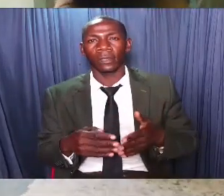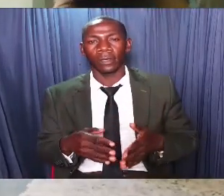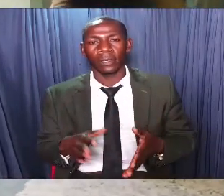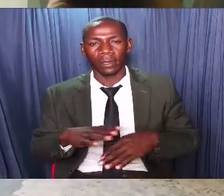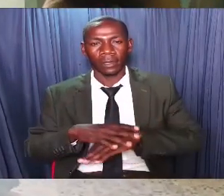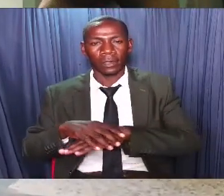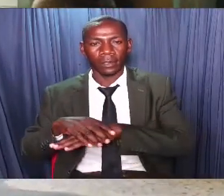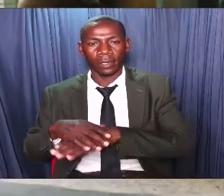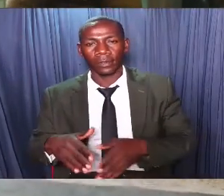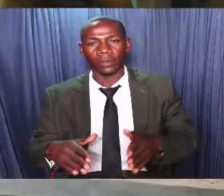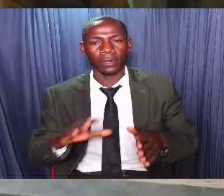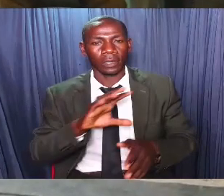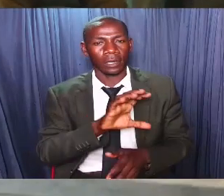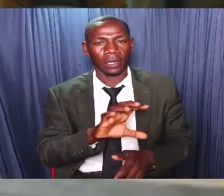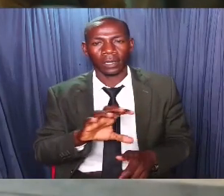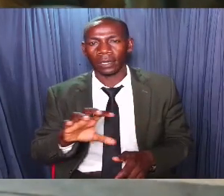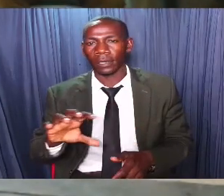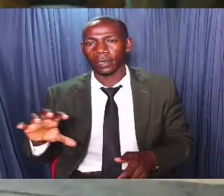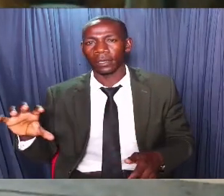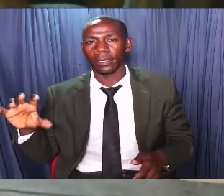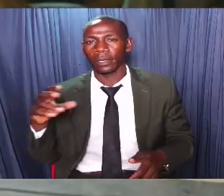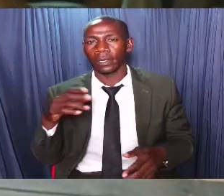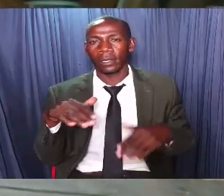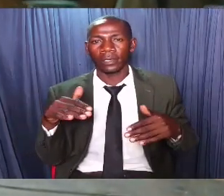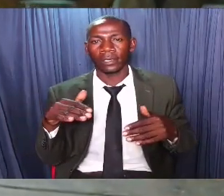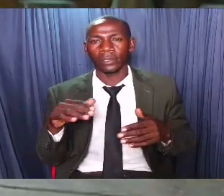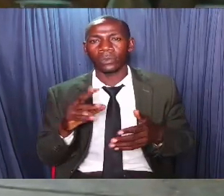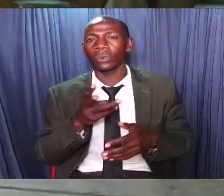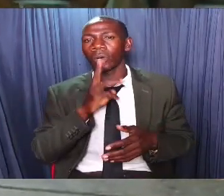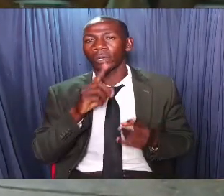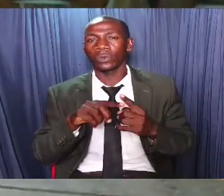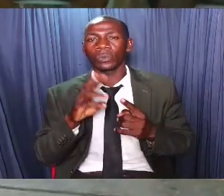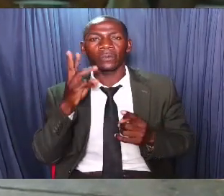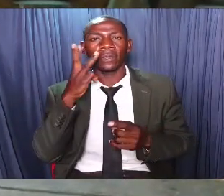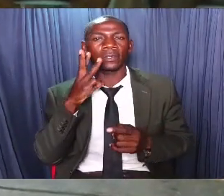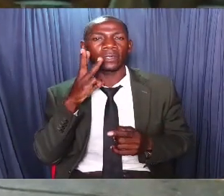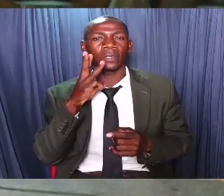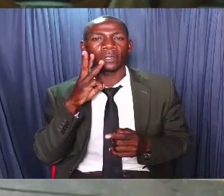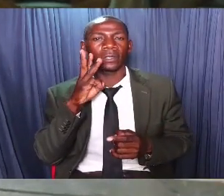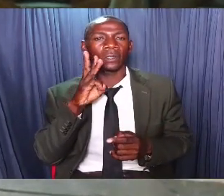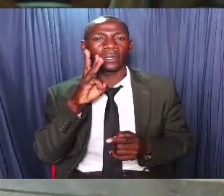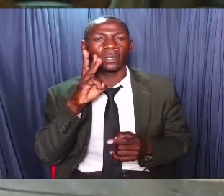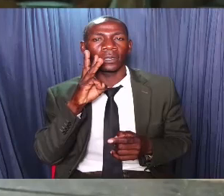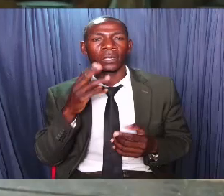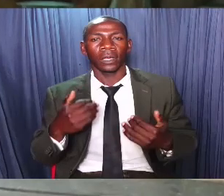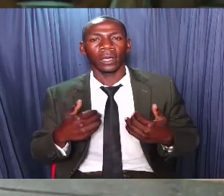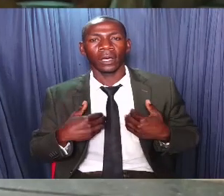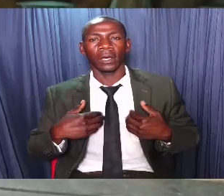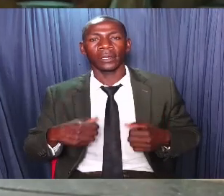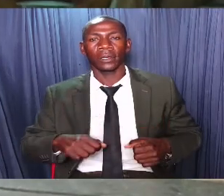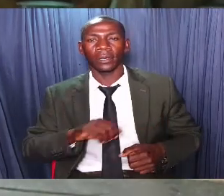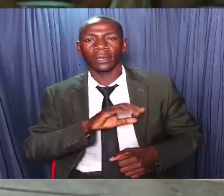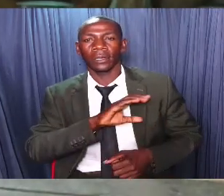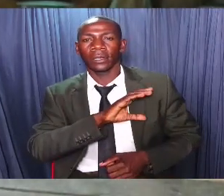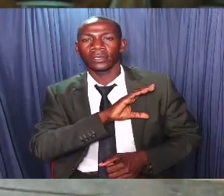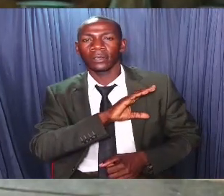tena Kana ya Galilaya. Hapo alipoyafanya yale maji kuwa divai. Na palikuwa na diwani mmoja